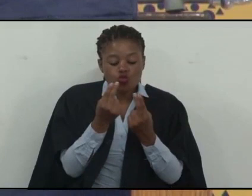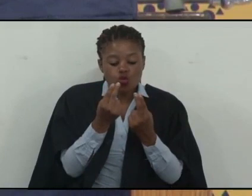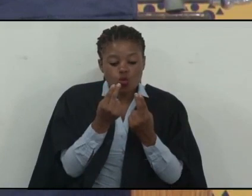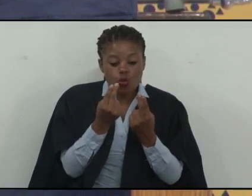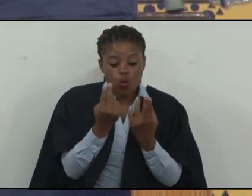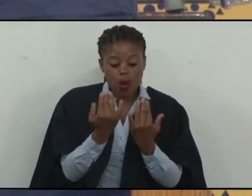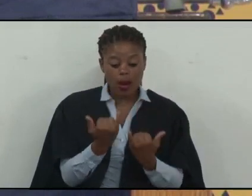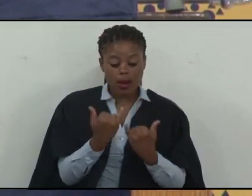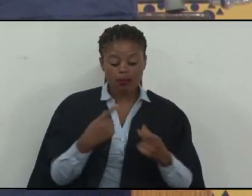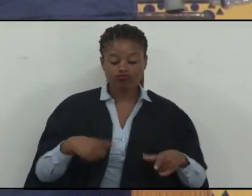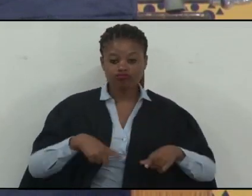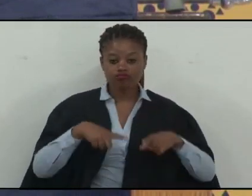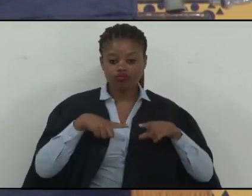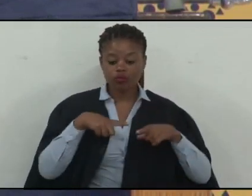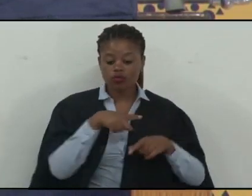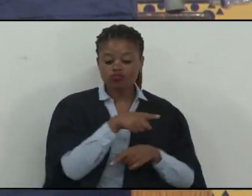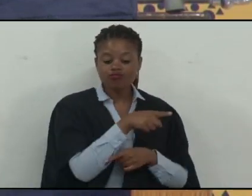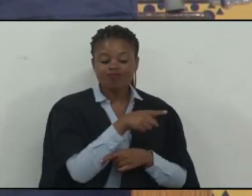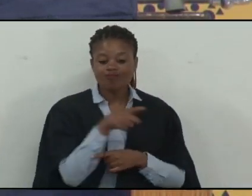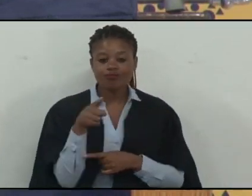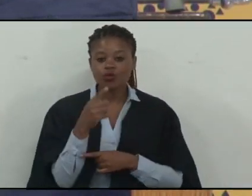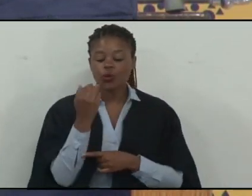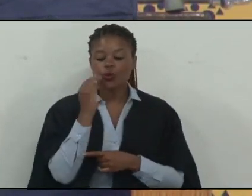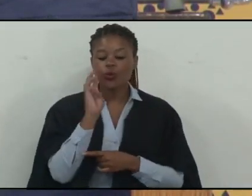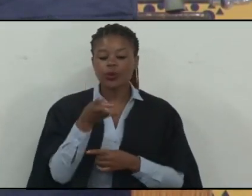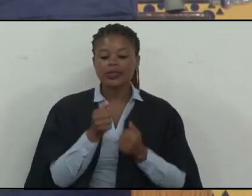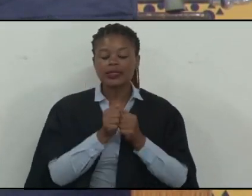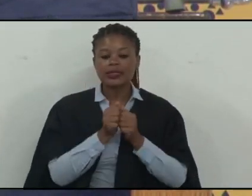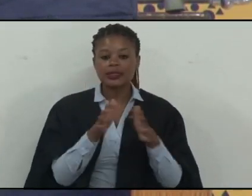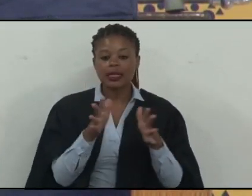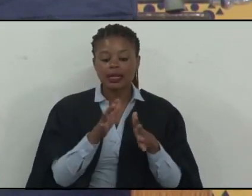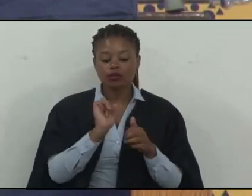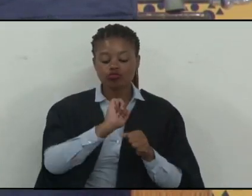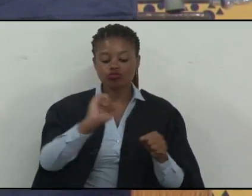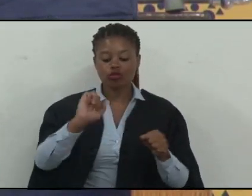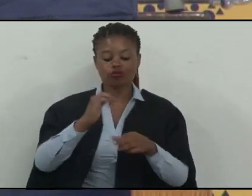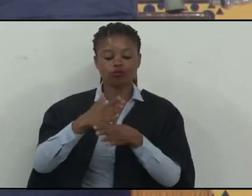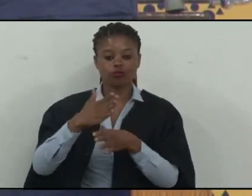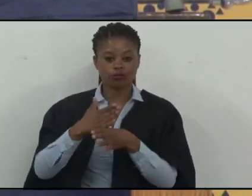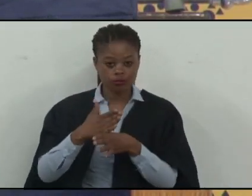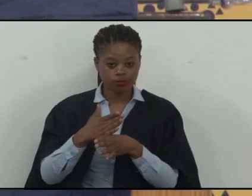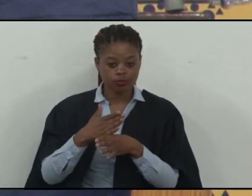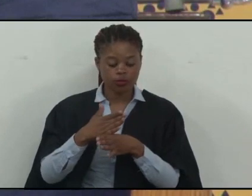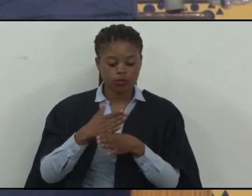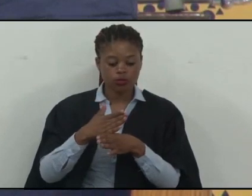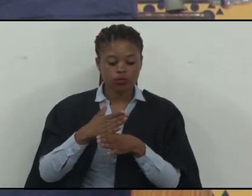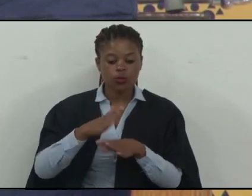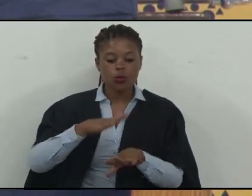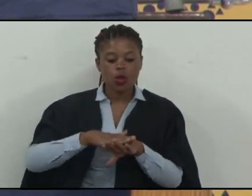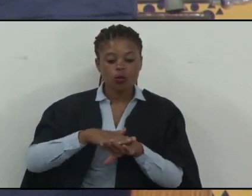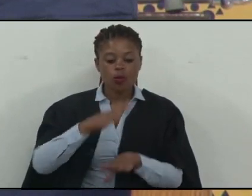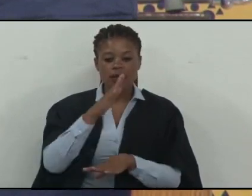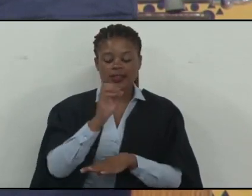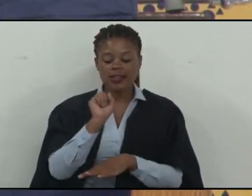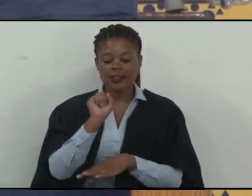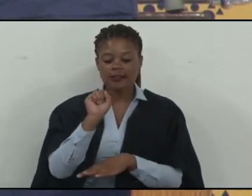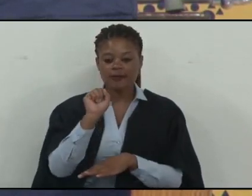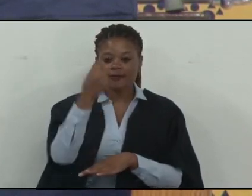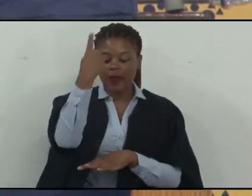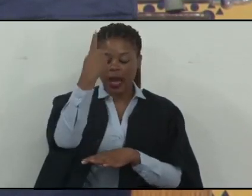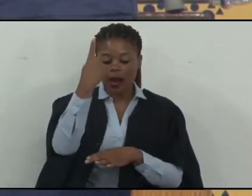especially for those of you who will be starting with your career with more than a